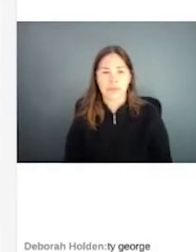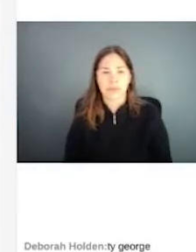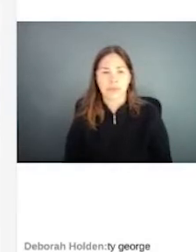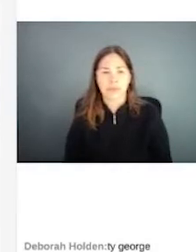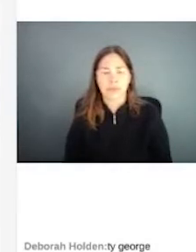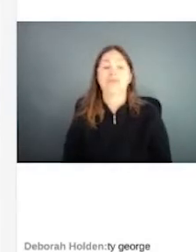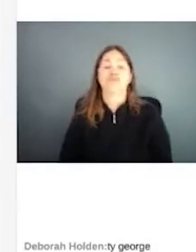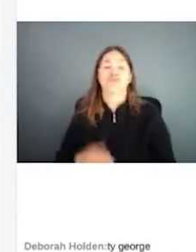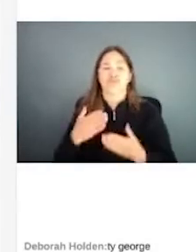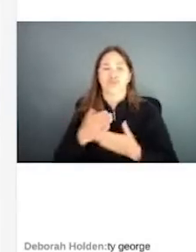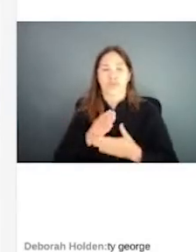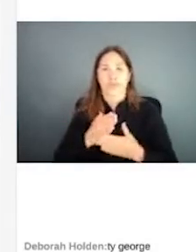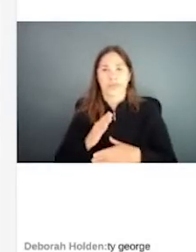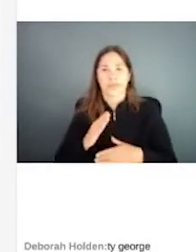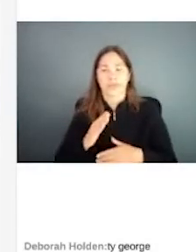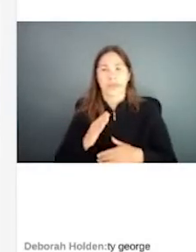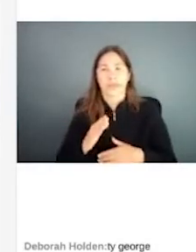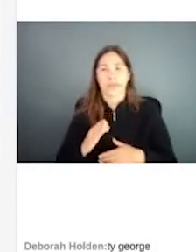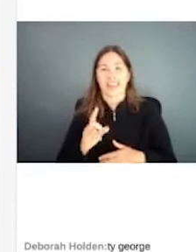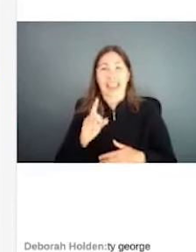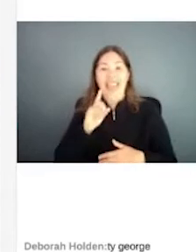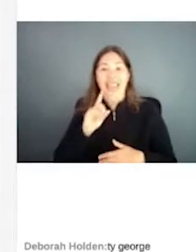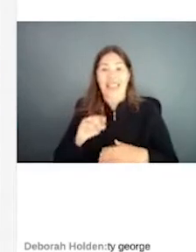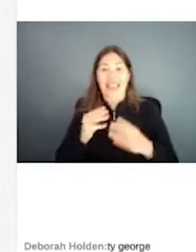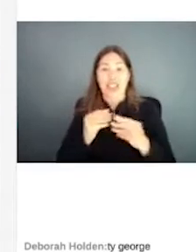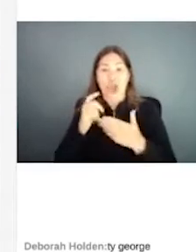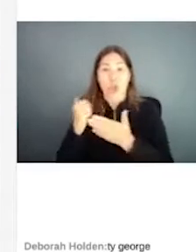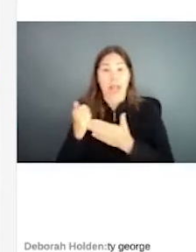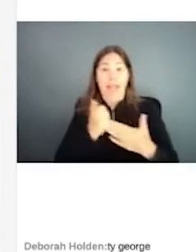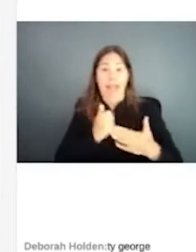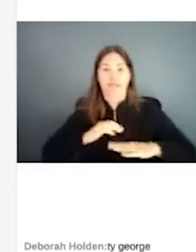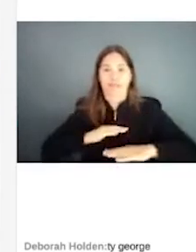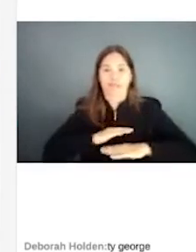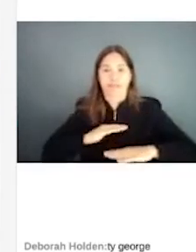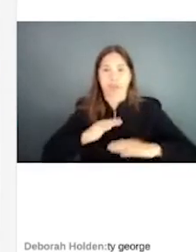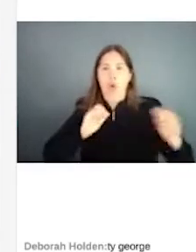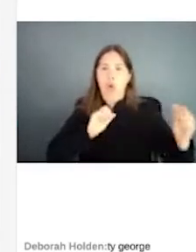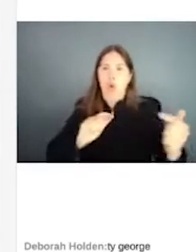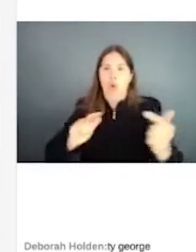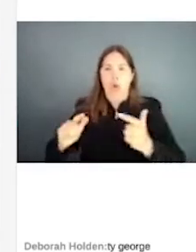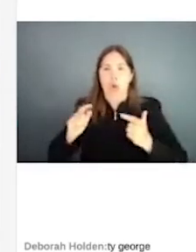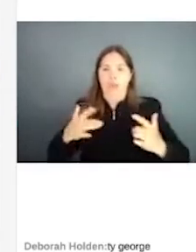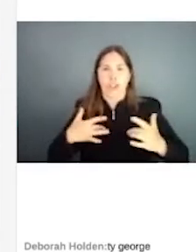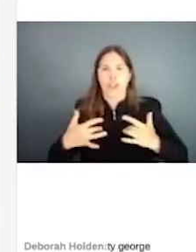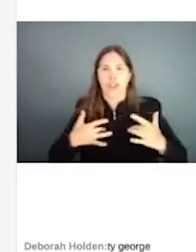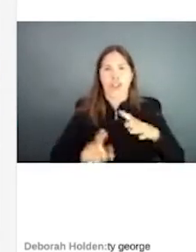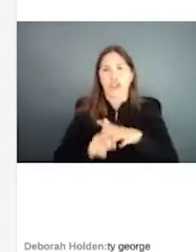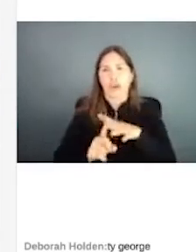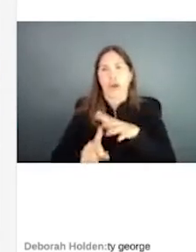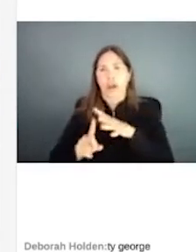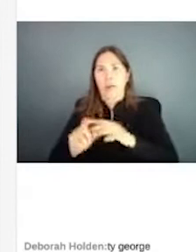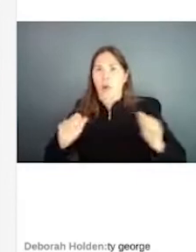All right, I think it's a solution that helps to satisfy all concerns that have been aired in the